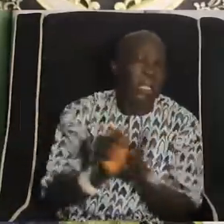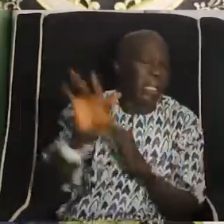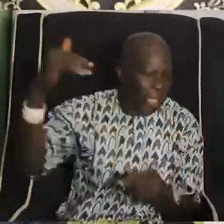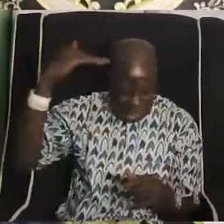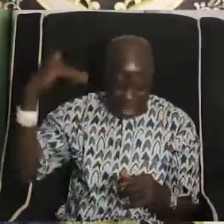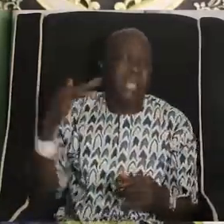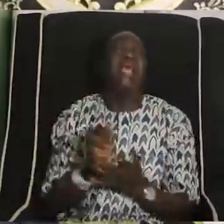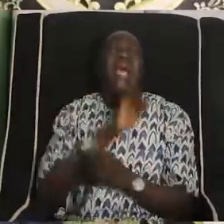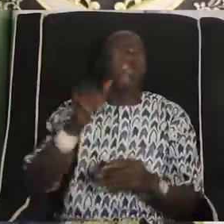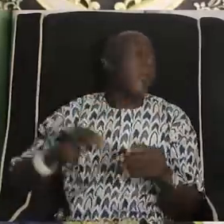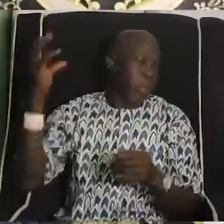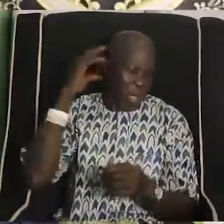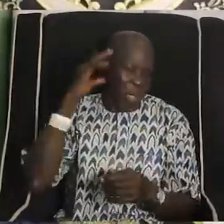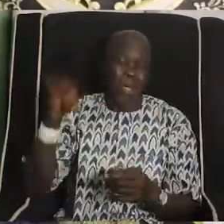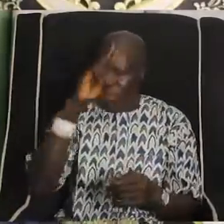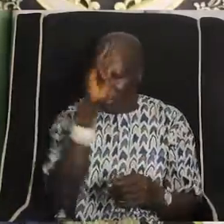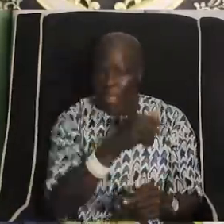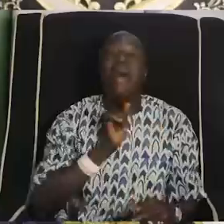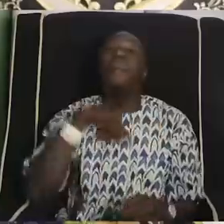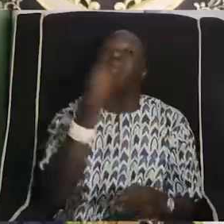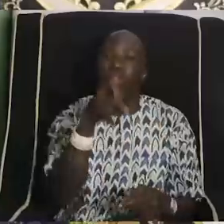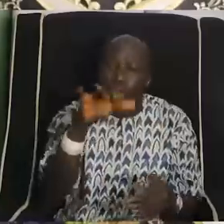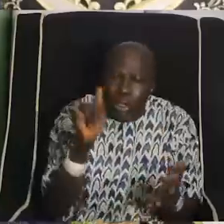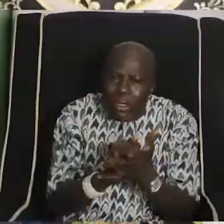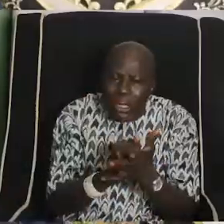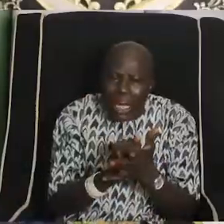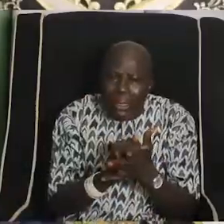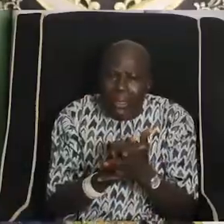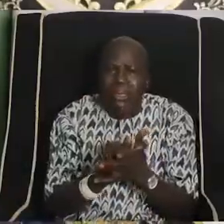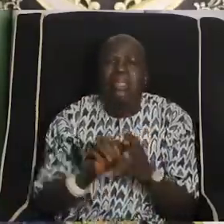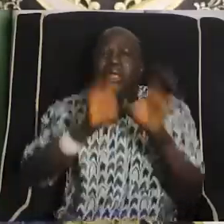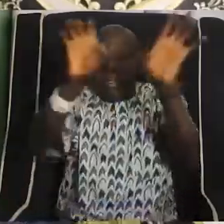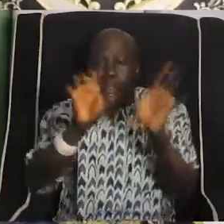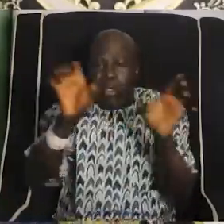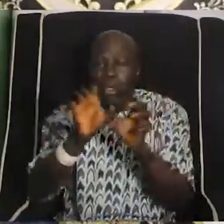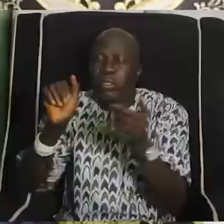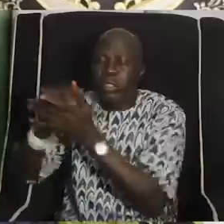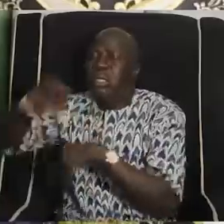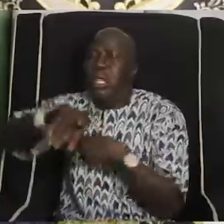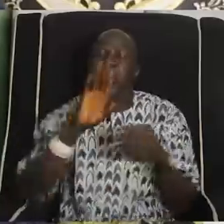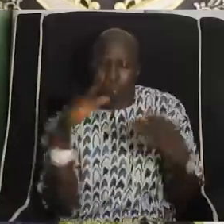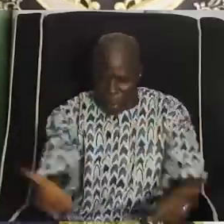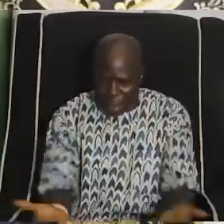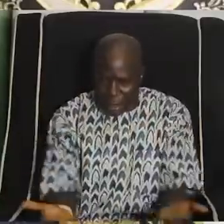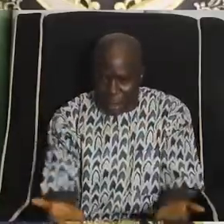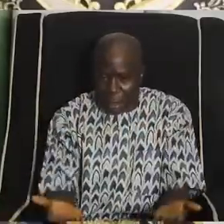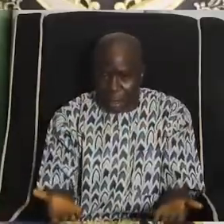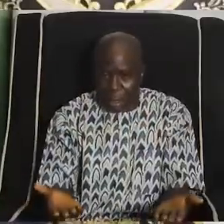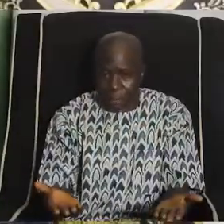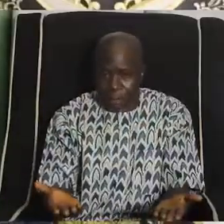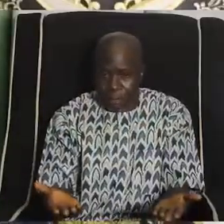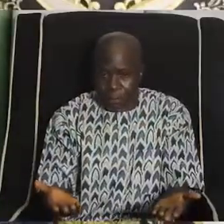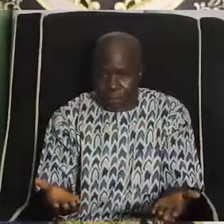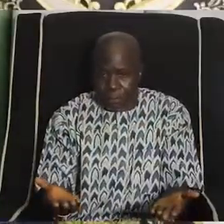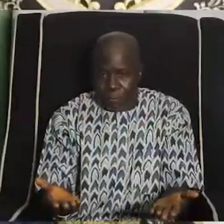Are you hearing me, sir? Don't suffer pain. I am telling you that. Listen to what lower lower. That your present condition.